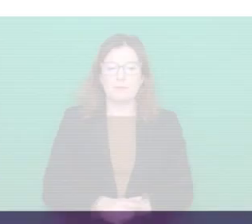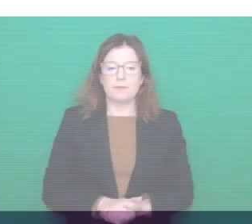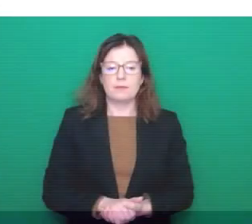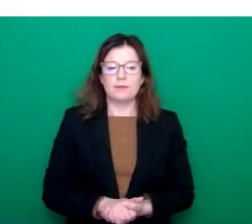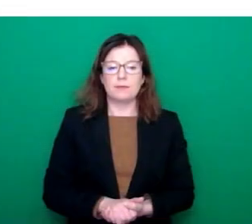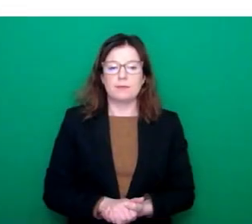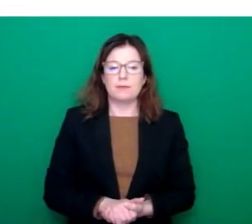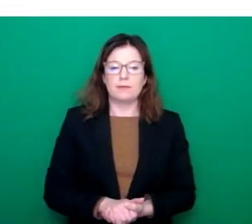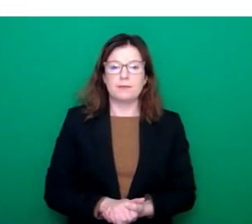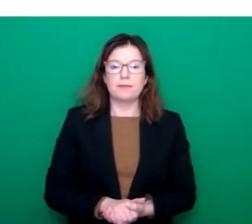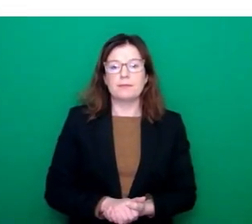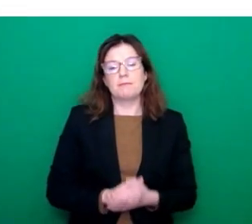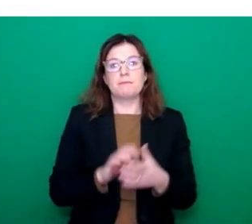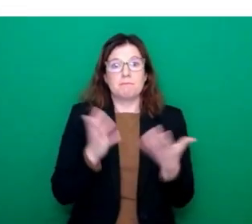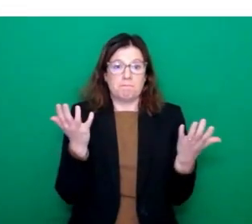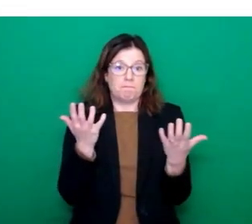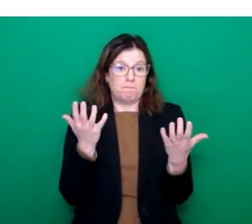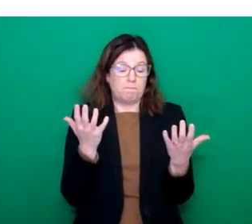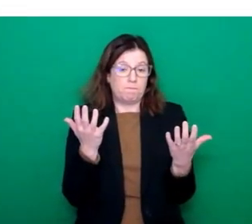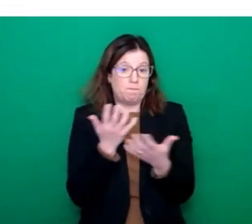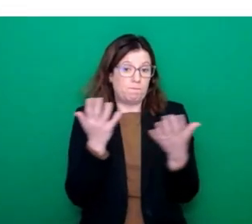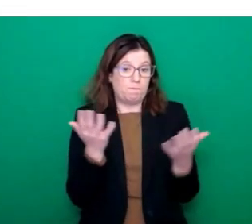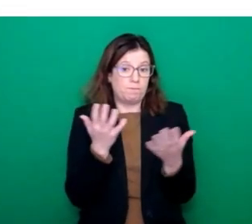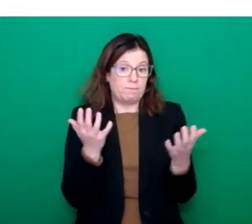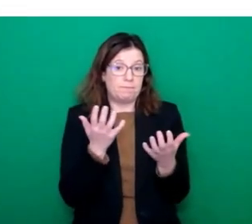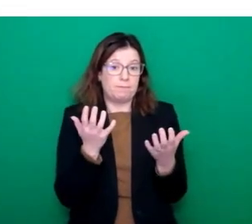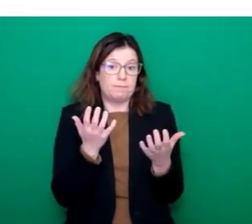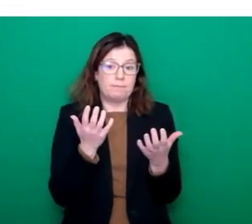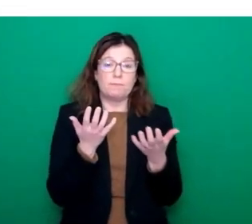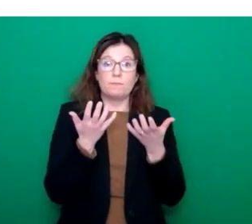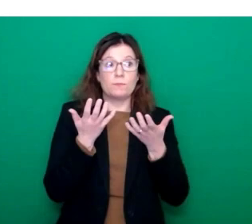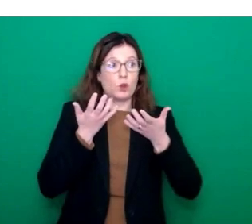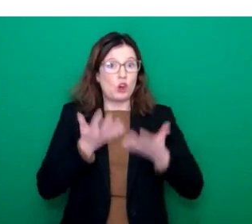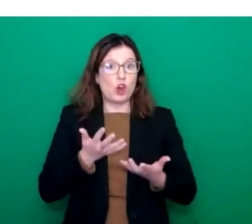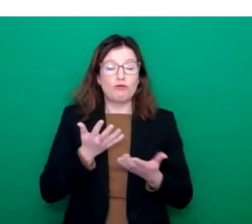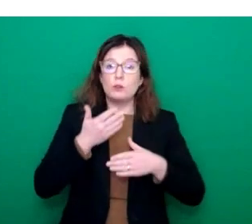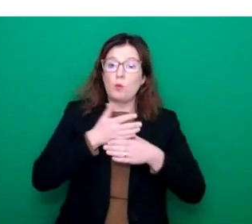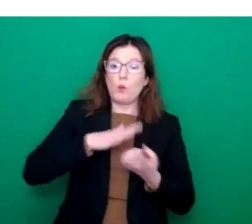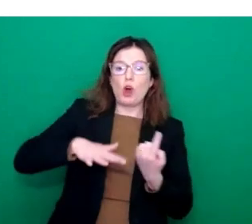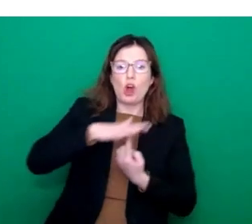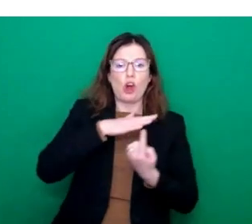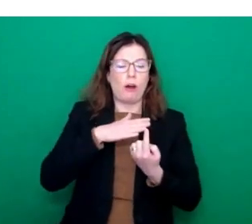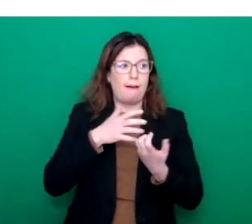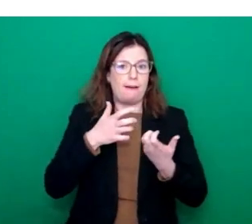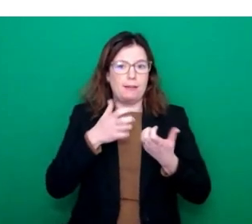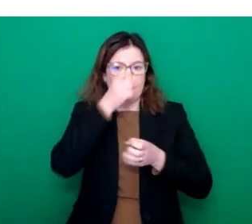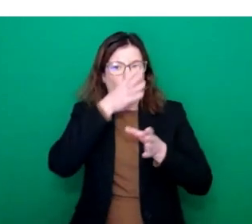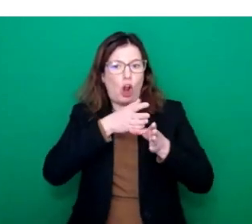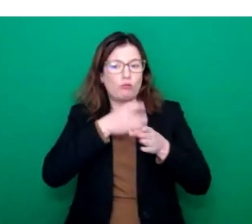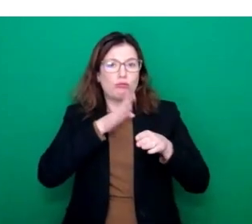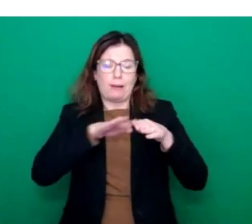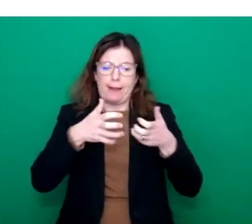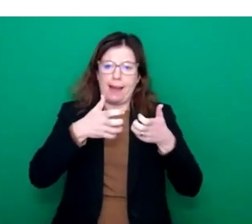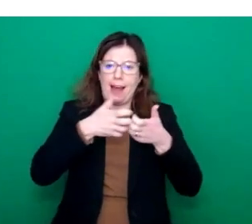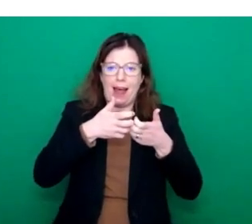So a lot of the extension, the current work looking at extending psychological practice into